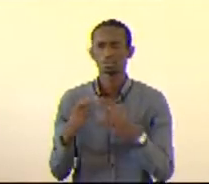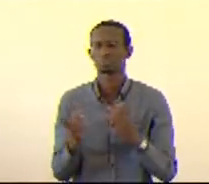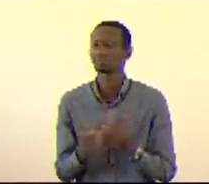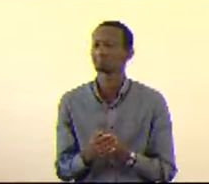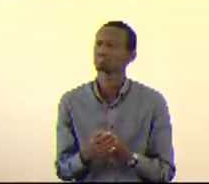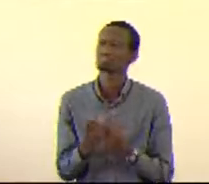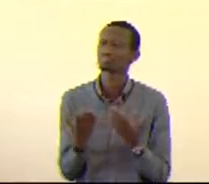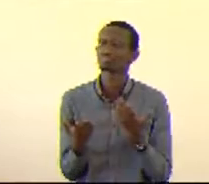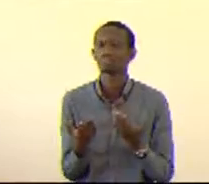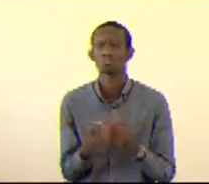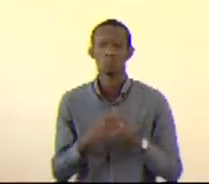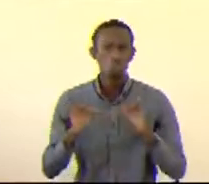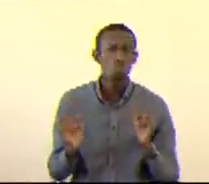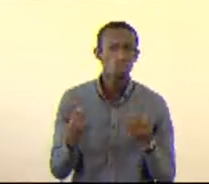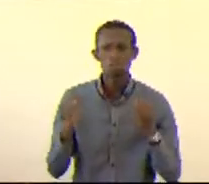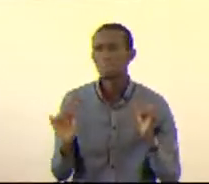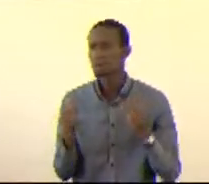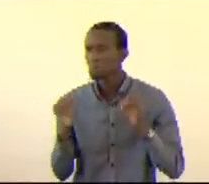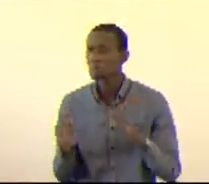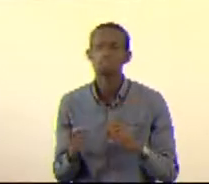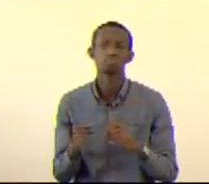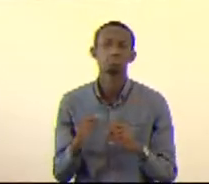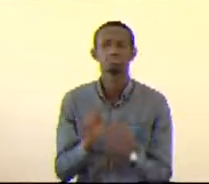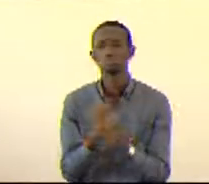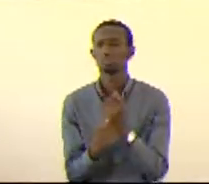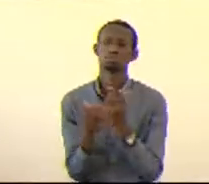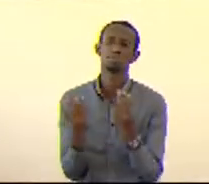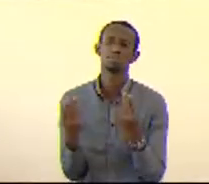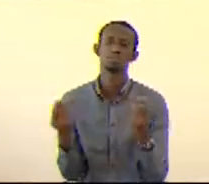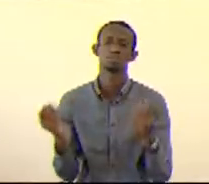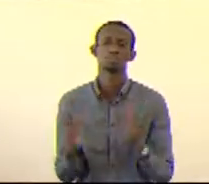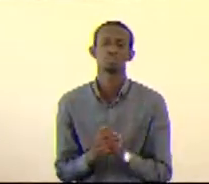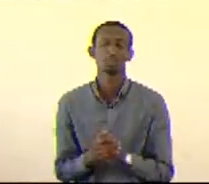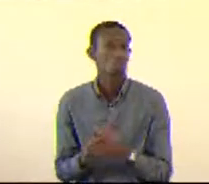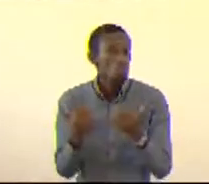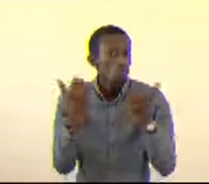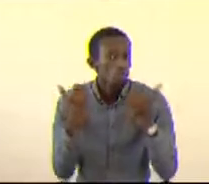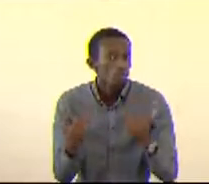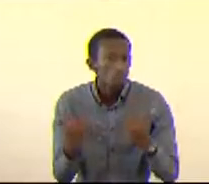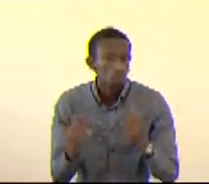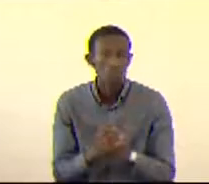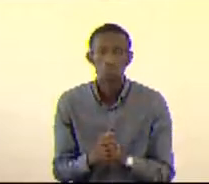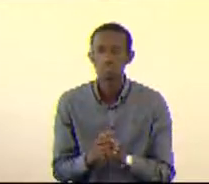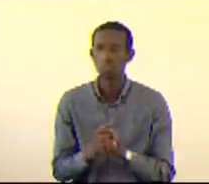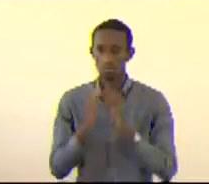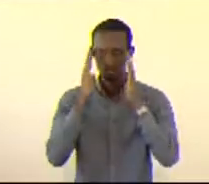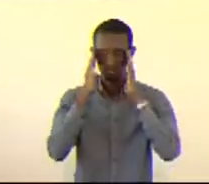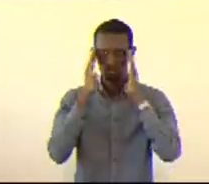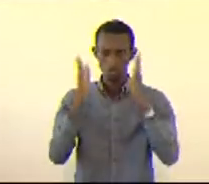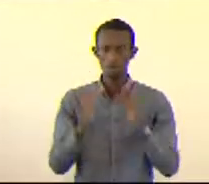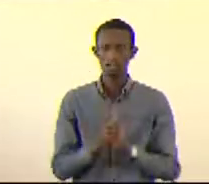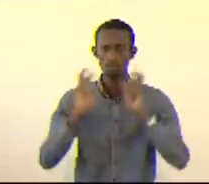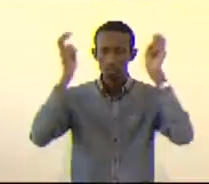to make it a bit simple. And so for today, we are still looking at unit 5, as I told